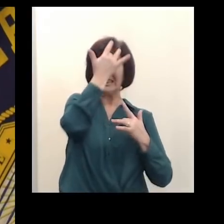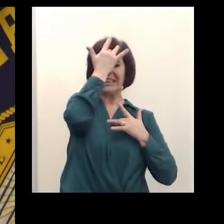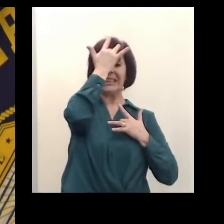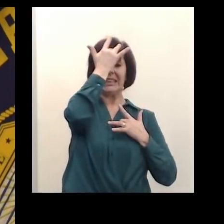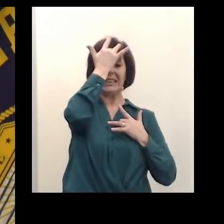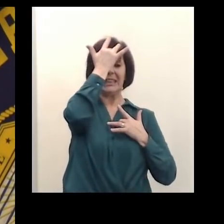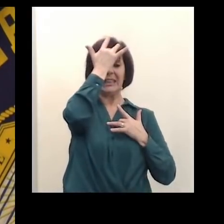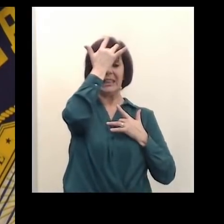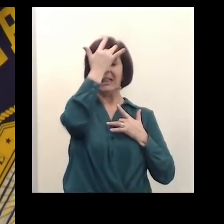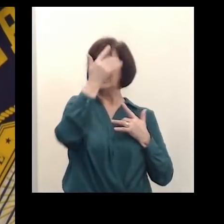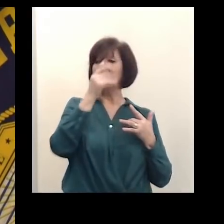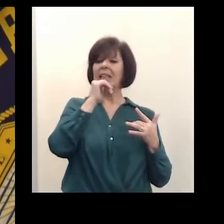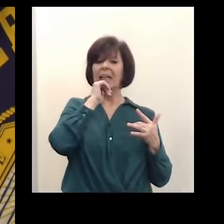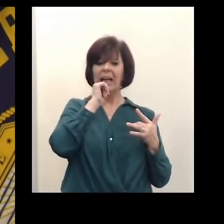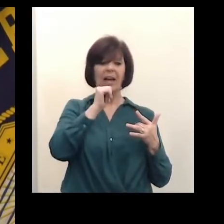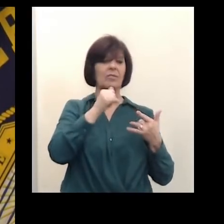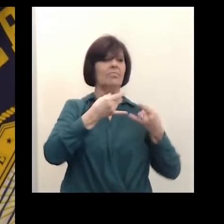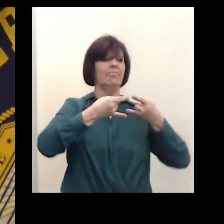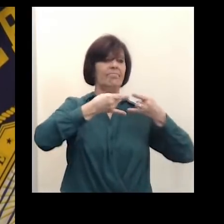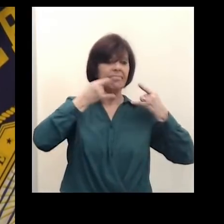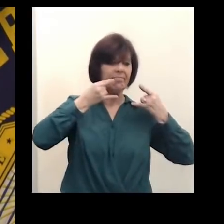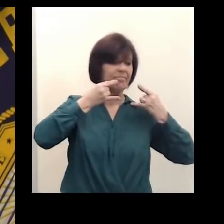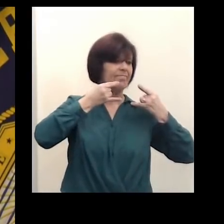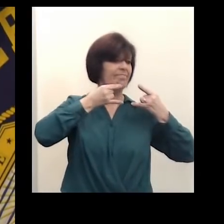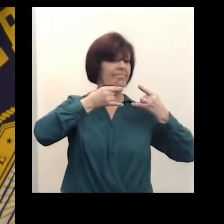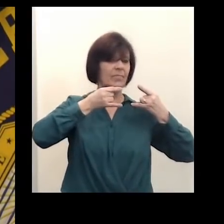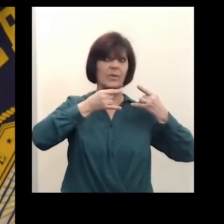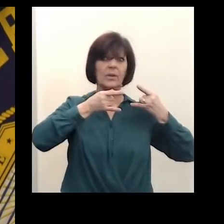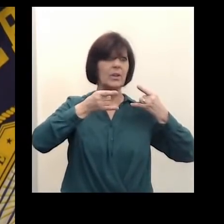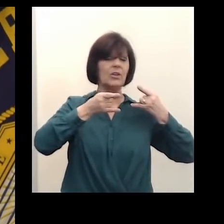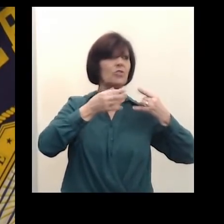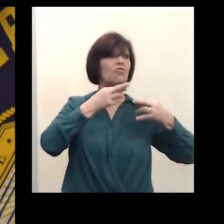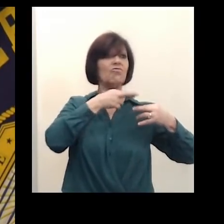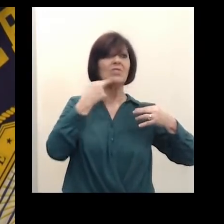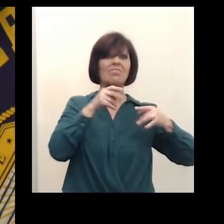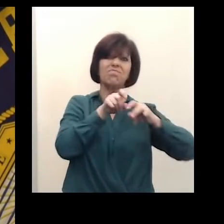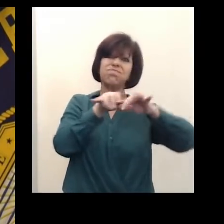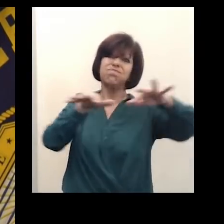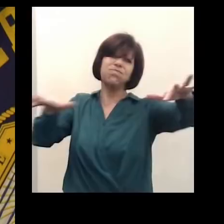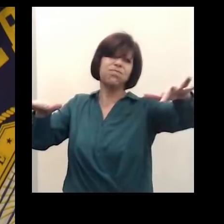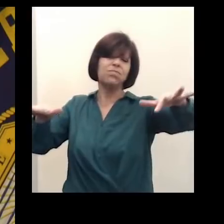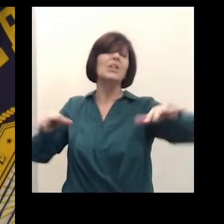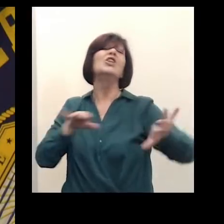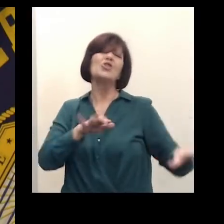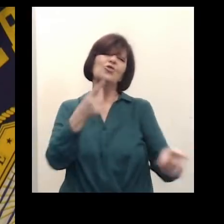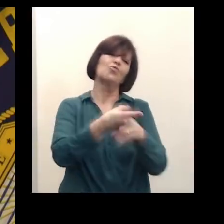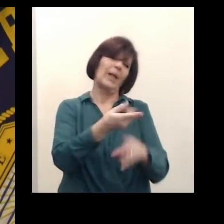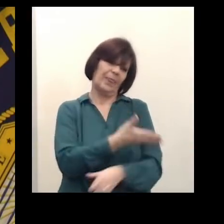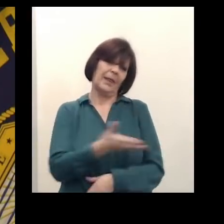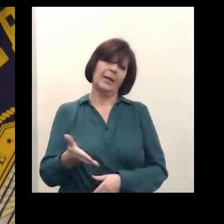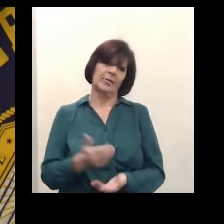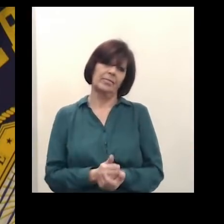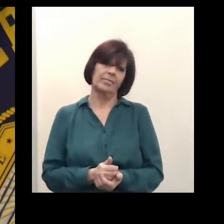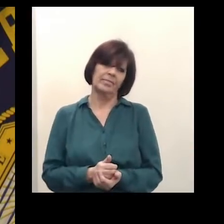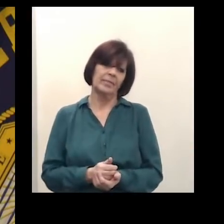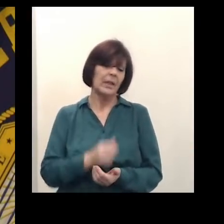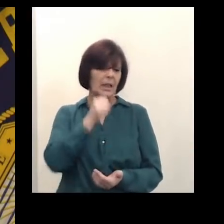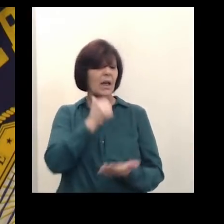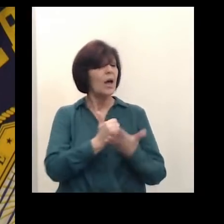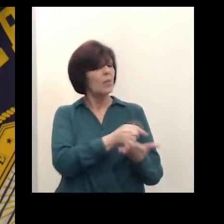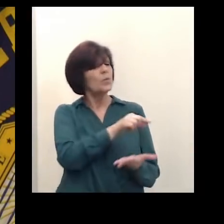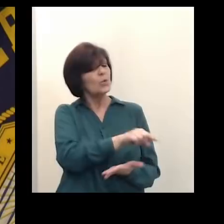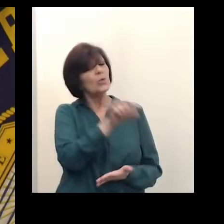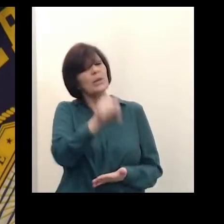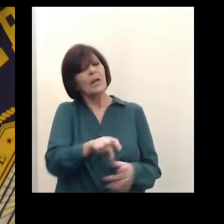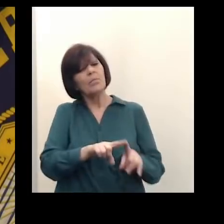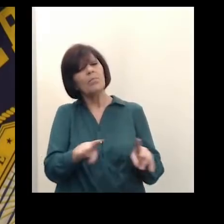taken the appropriate measures, you're putting others at risk. So doing the right thing not only is beneficial for you, but it's